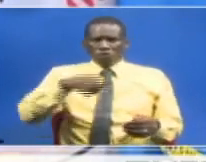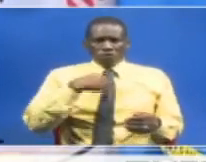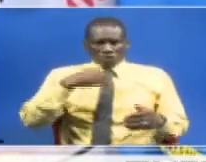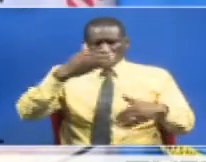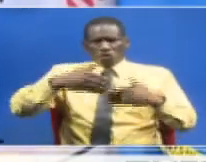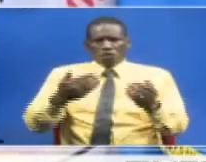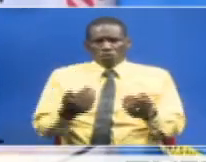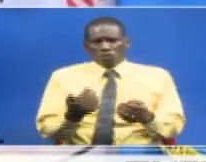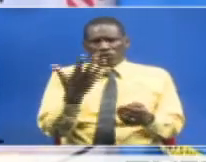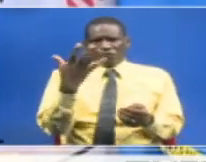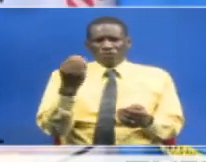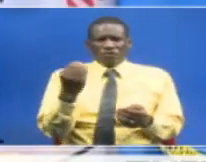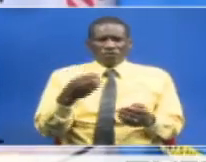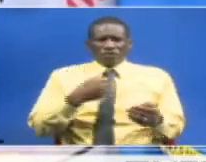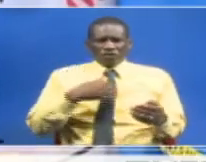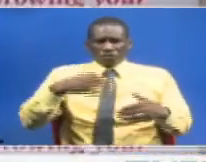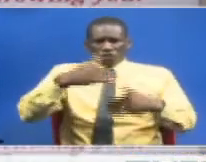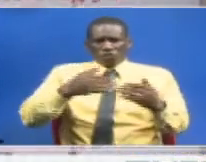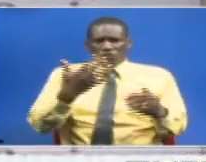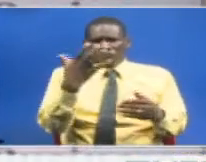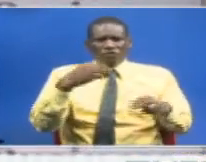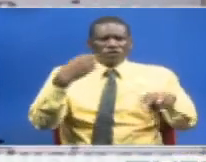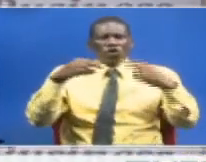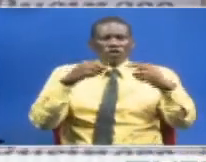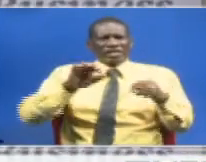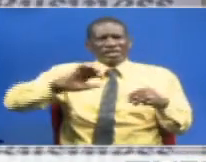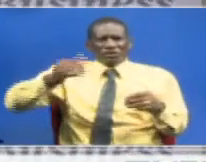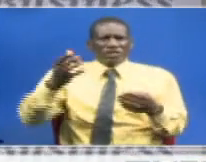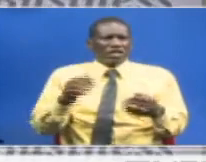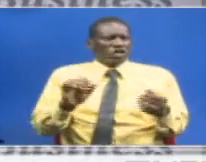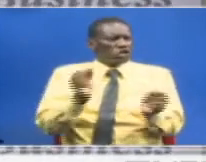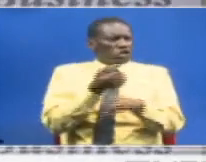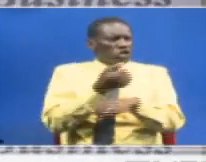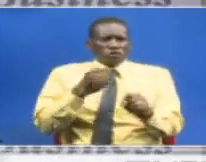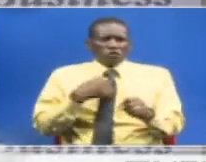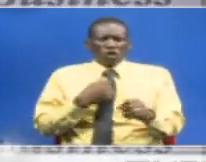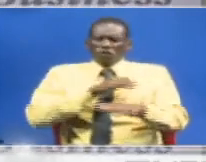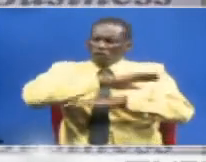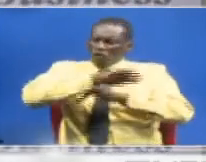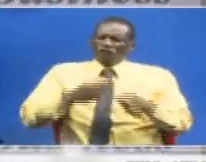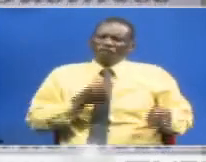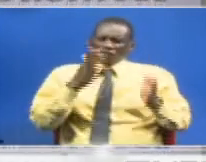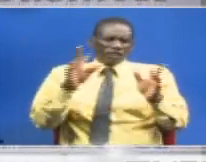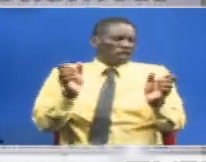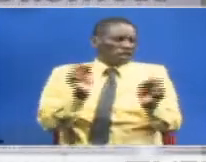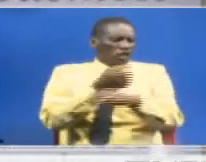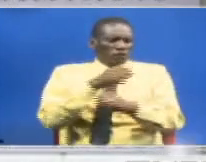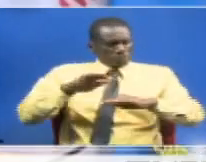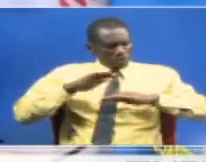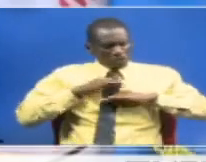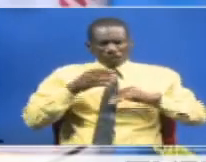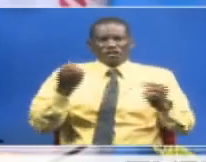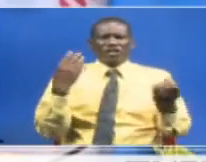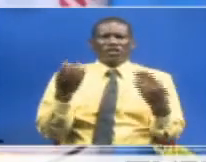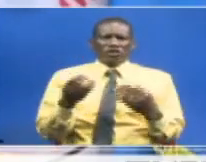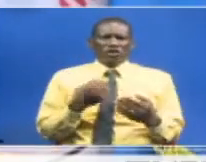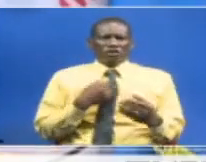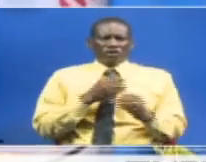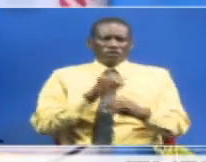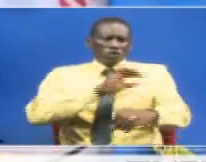to 50 hotels in town. We cannot accommodate all the visitors that are coming to Kericho because we don't have that